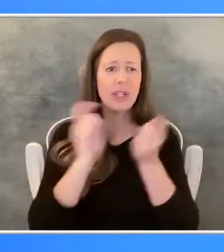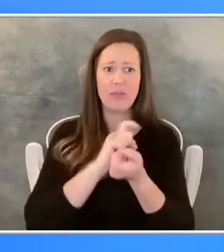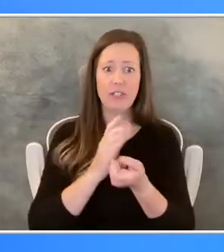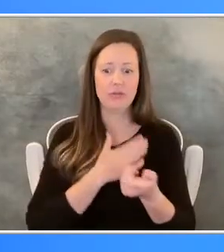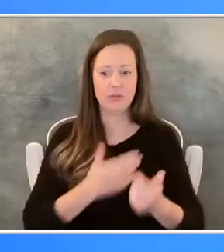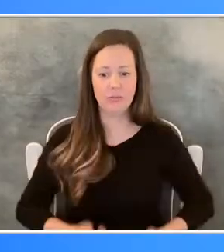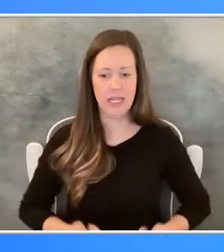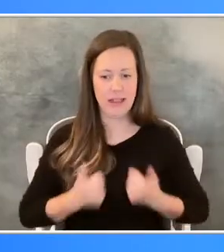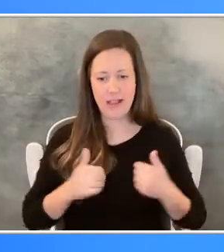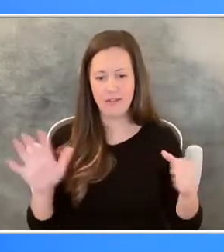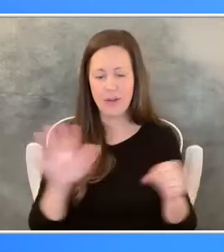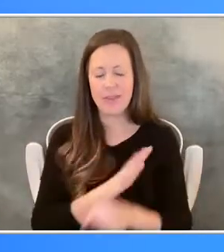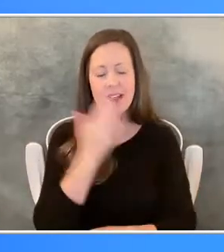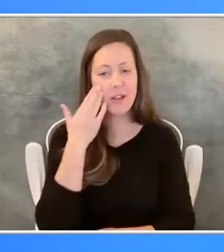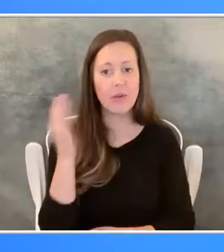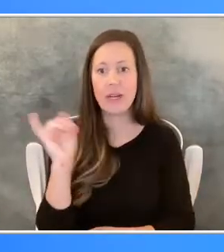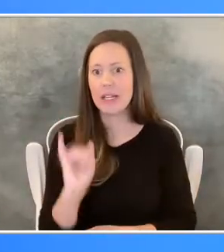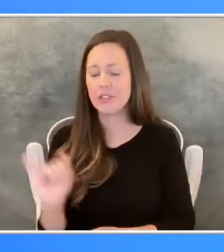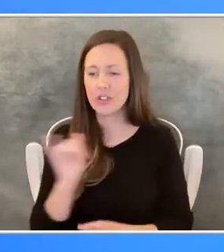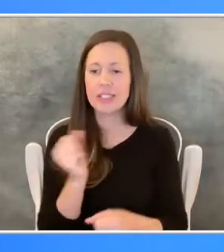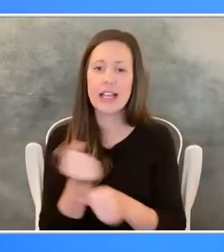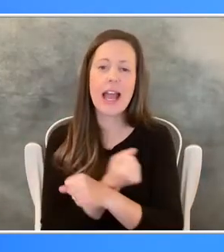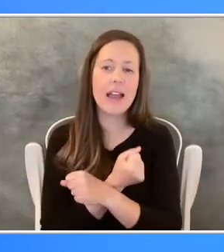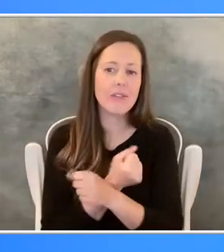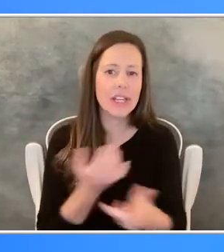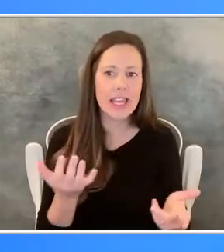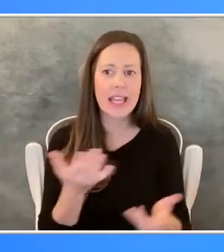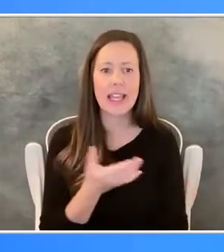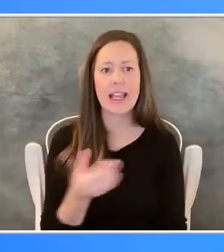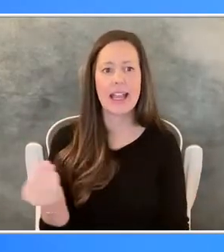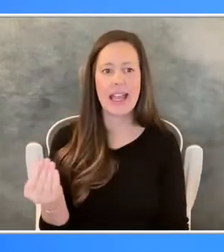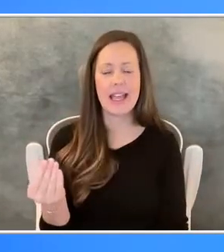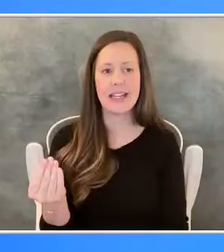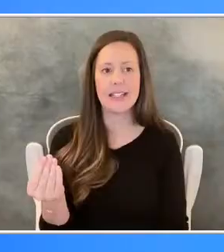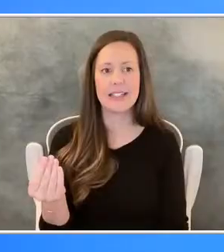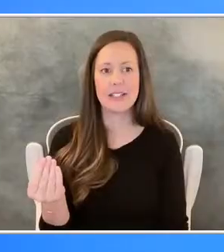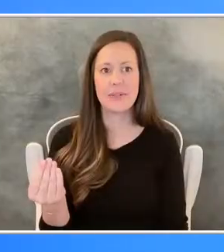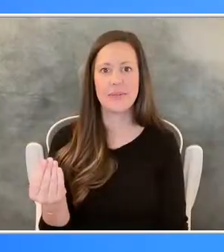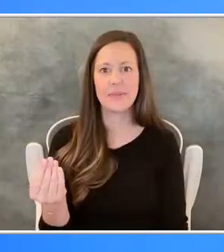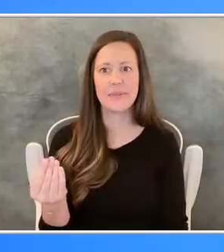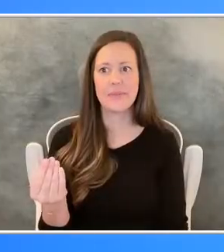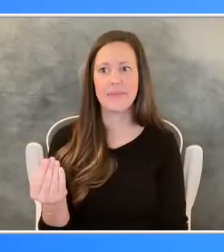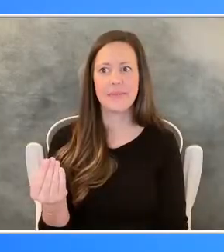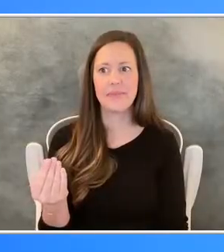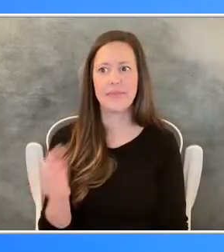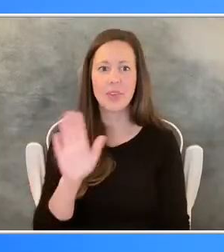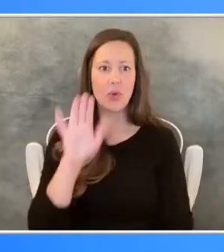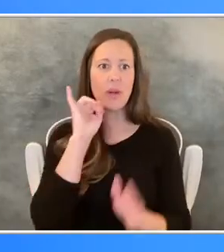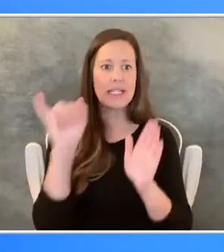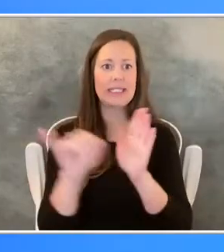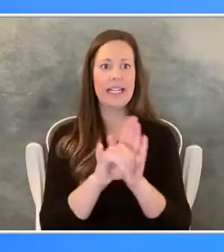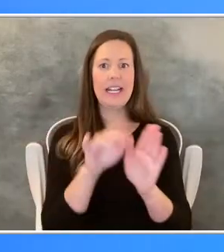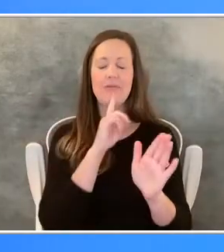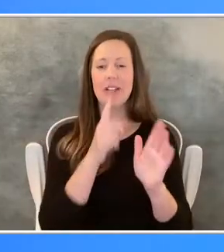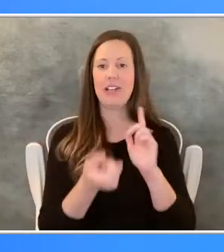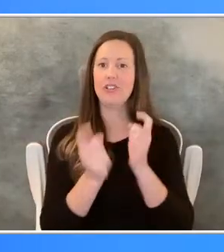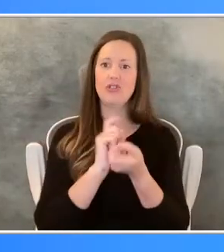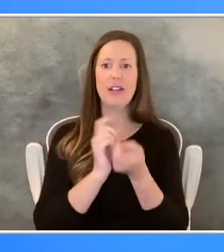with insurance and all this stuff, and so your identity shifts from being who you are to being a